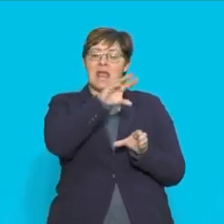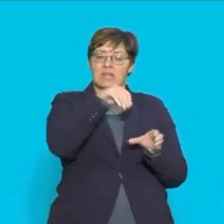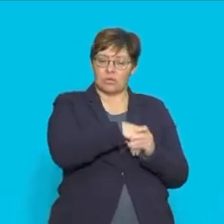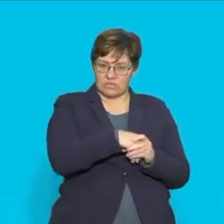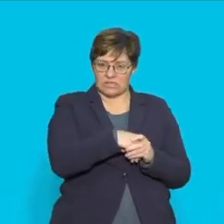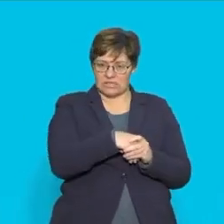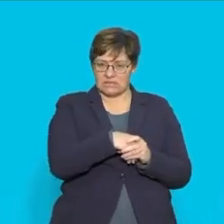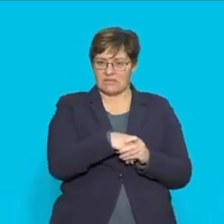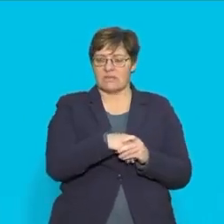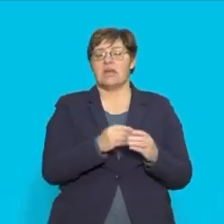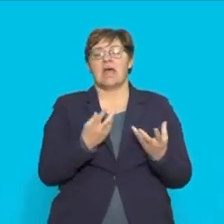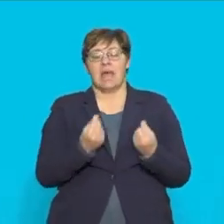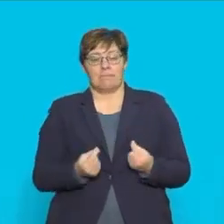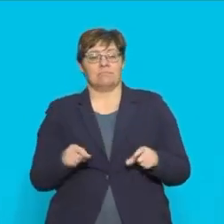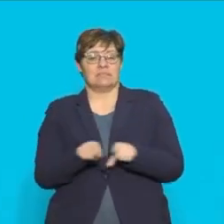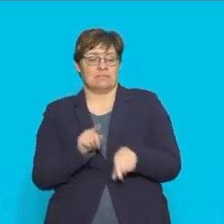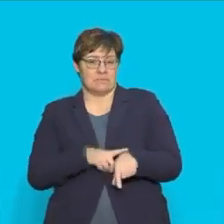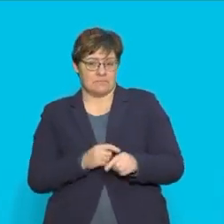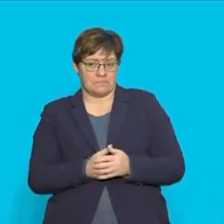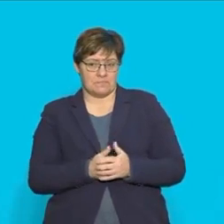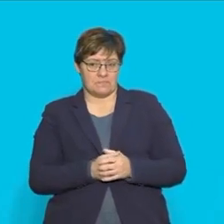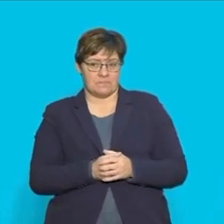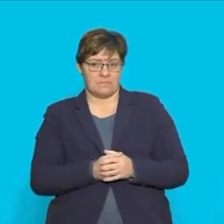time. Inclusive can happen same time. Okay.